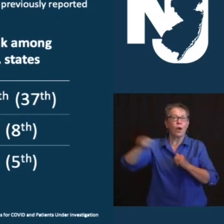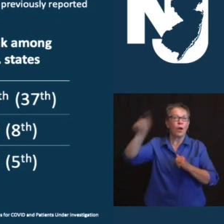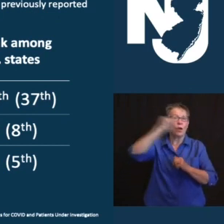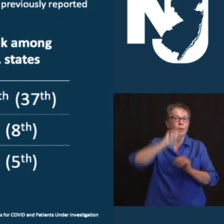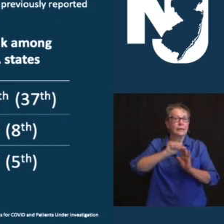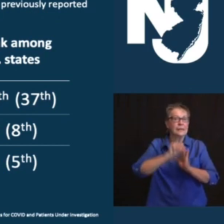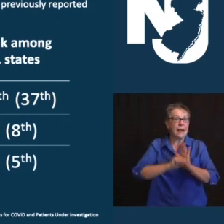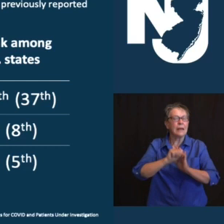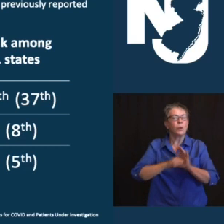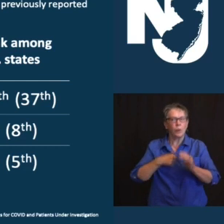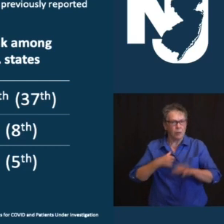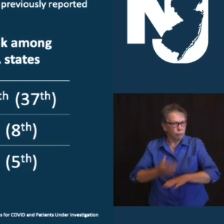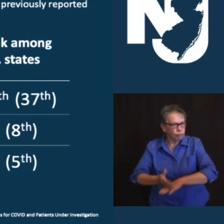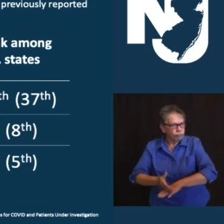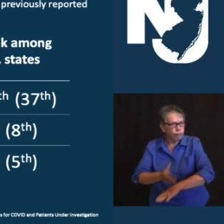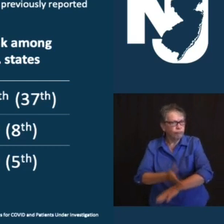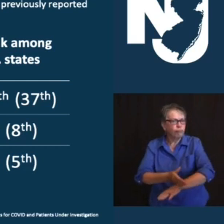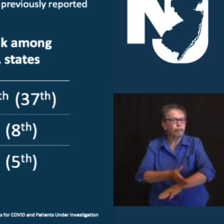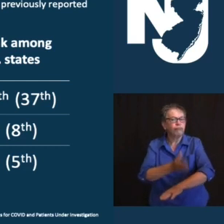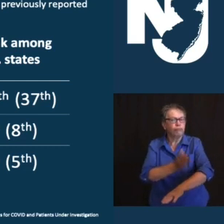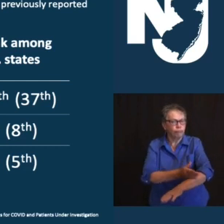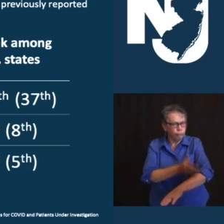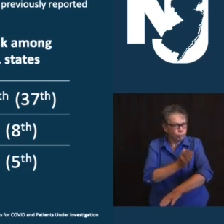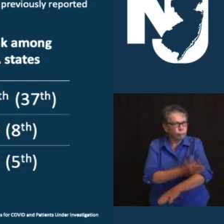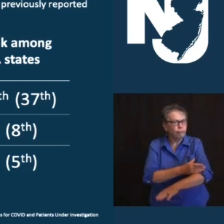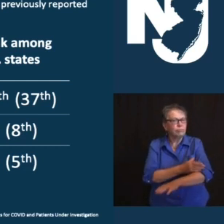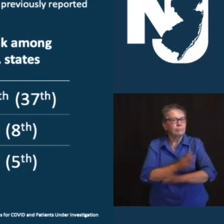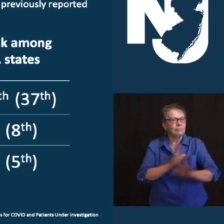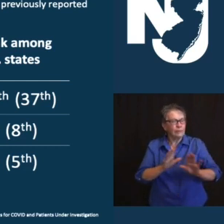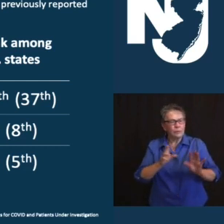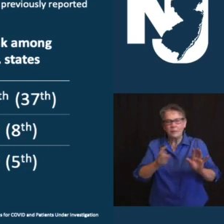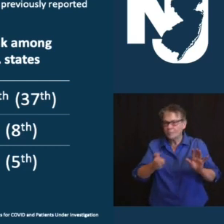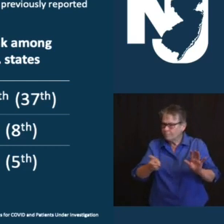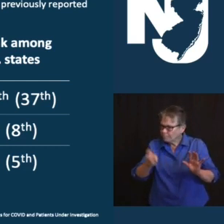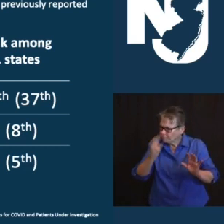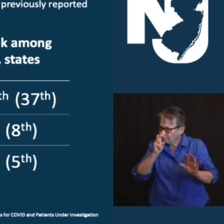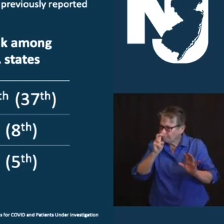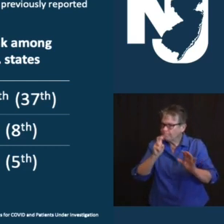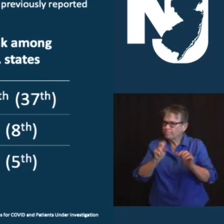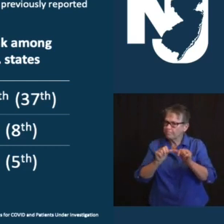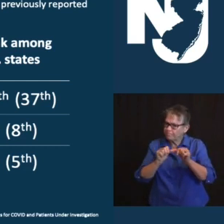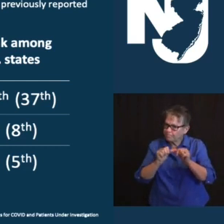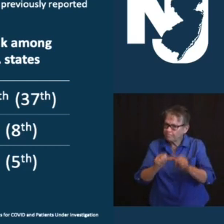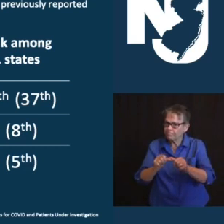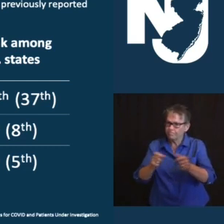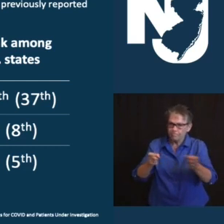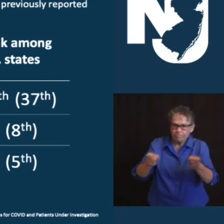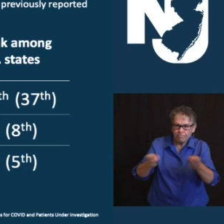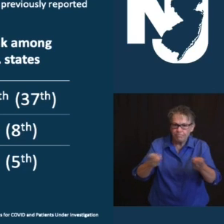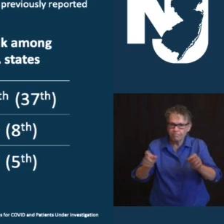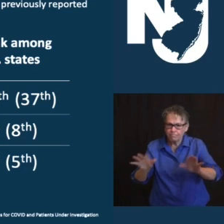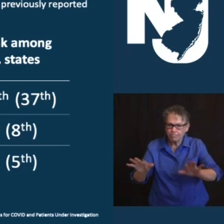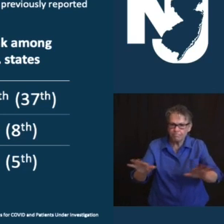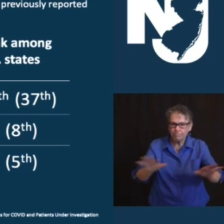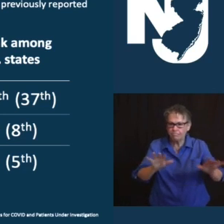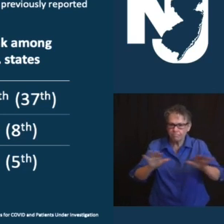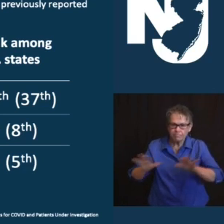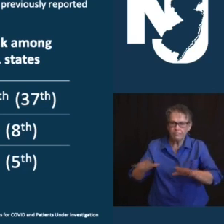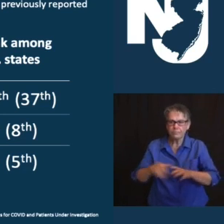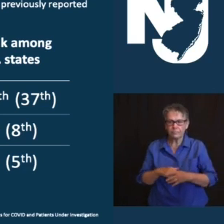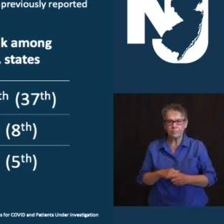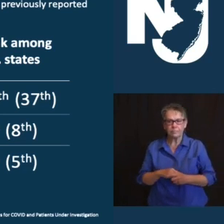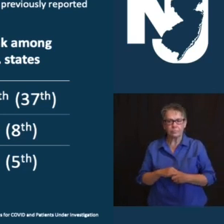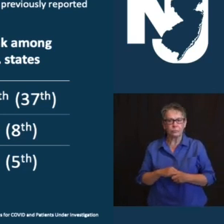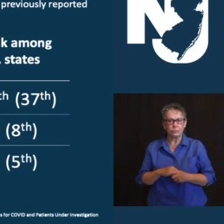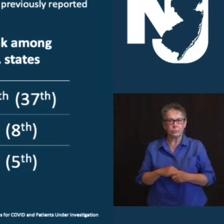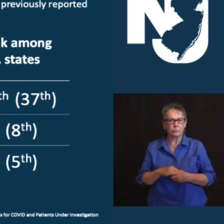personal responsibility for the overall health of our communities. As I said yesterday, it isn't just about you. It is about all